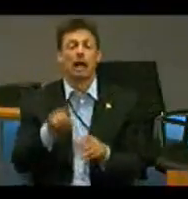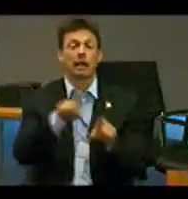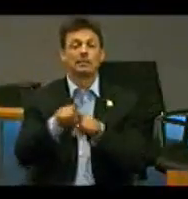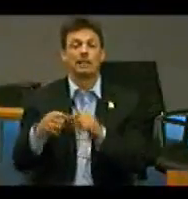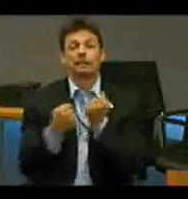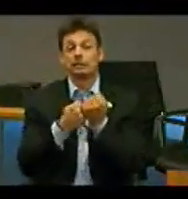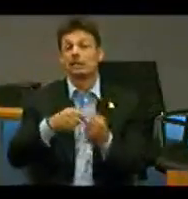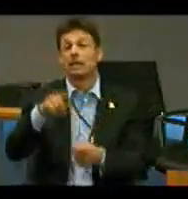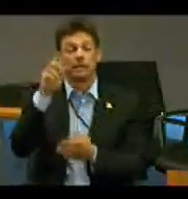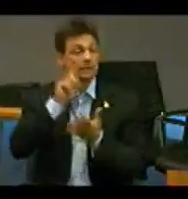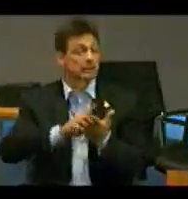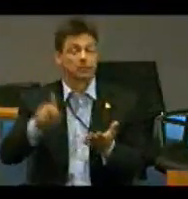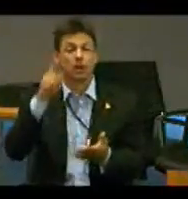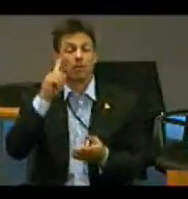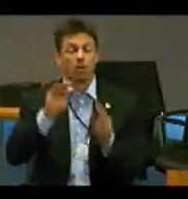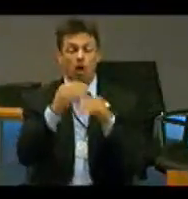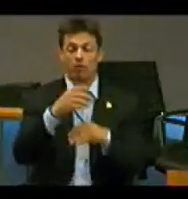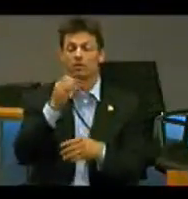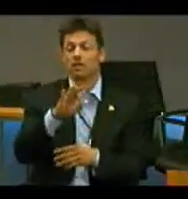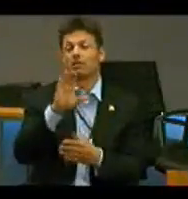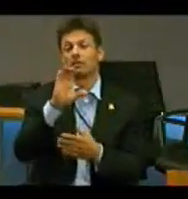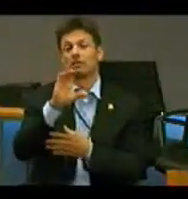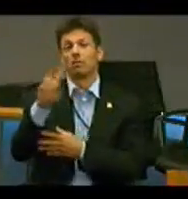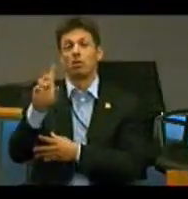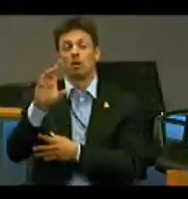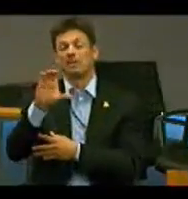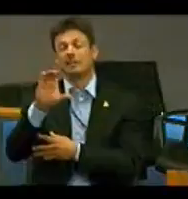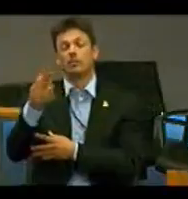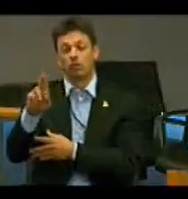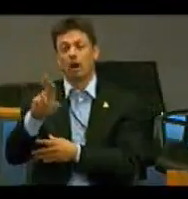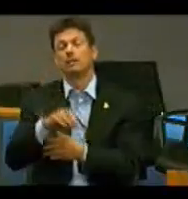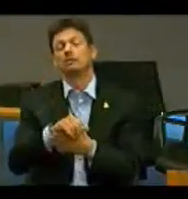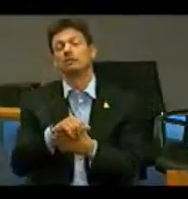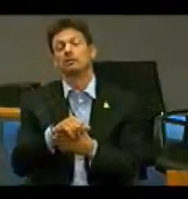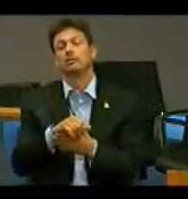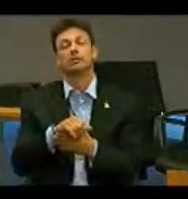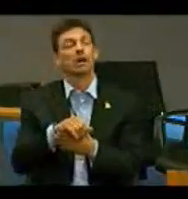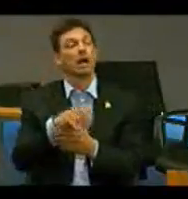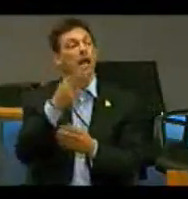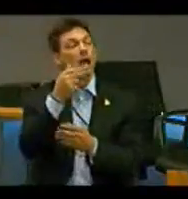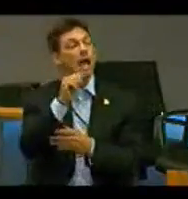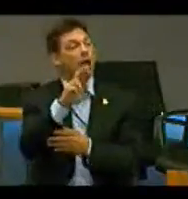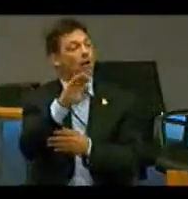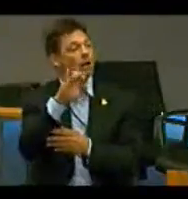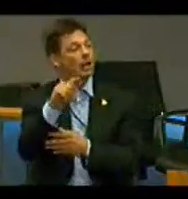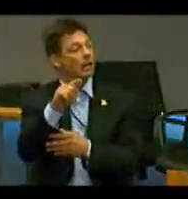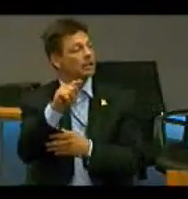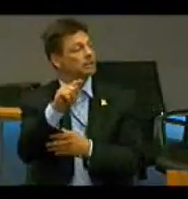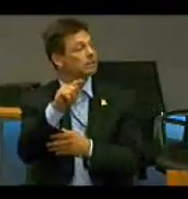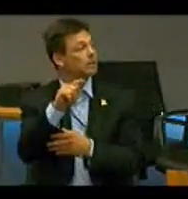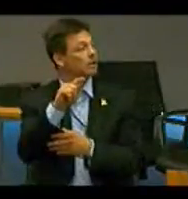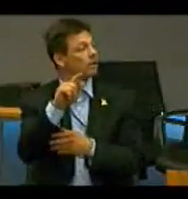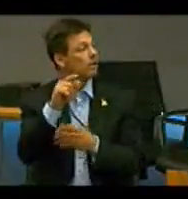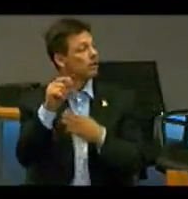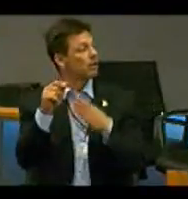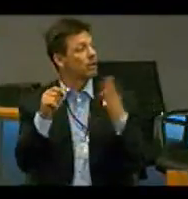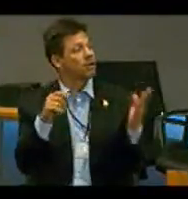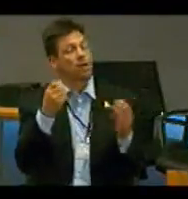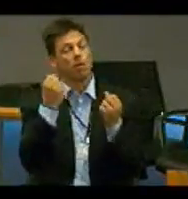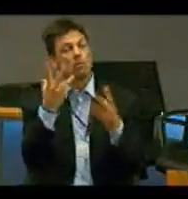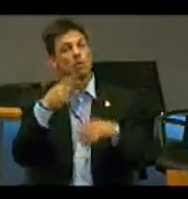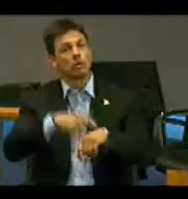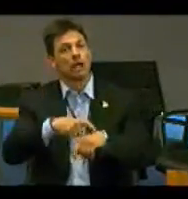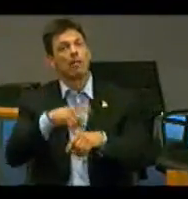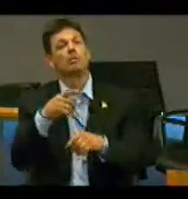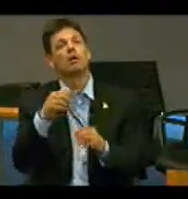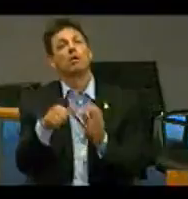Secretary for the Office for Civil Rights at the Department of Education, I corresponded with Commissioners Harriet and Kursanow in their capacities as commissioners multiple times about